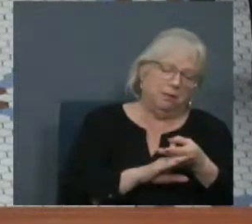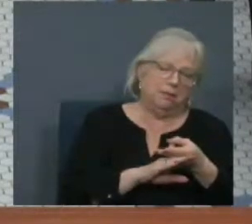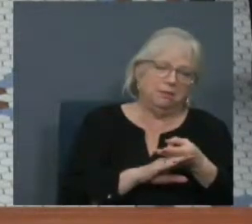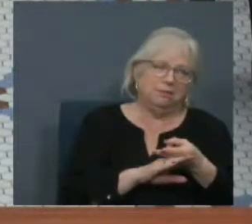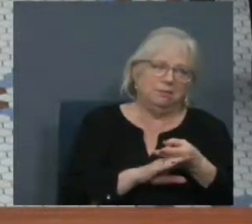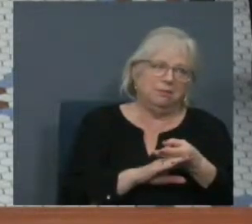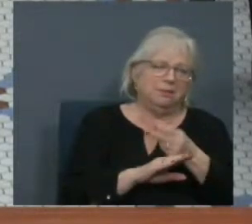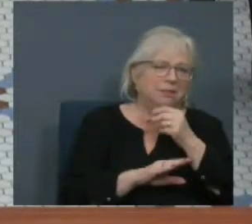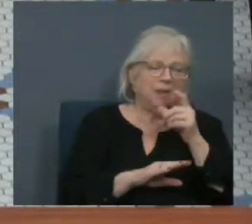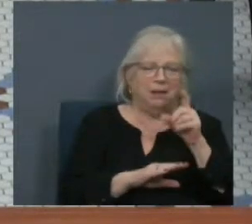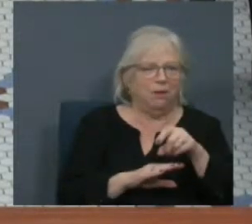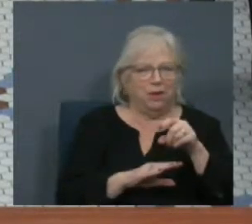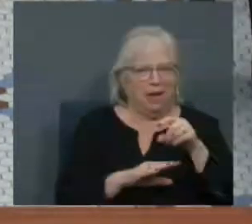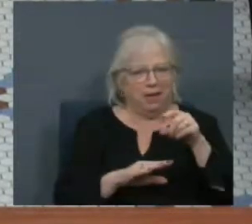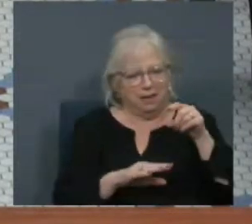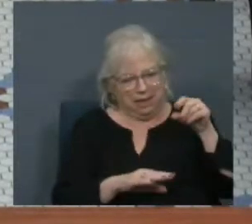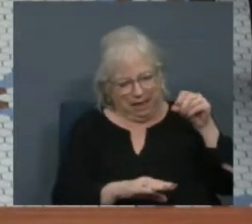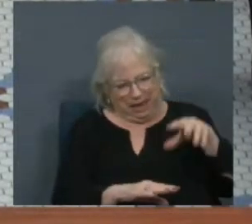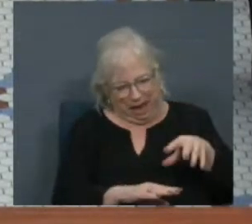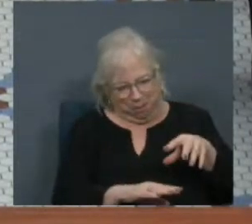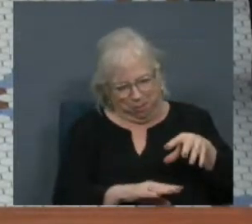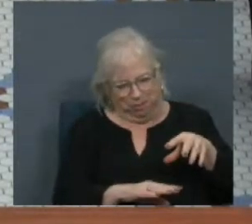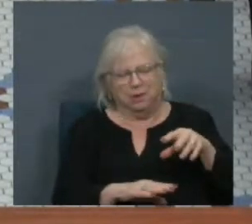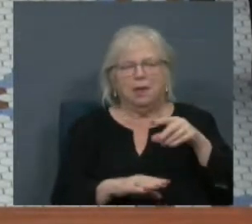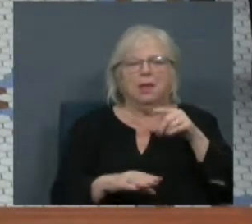They don't need the cameras. They need the food.